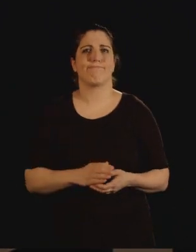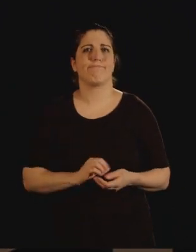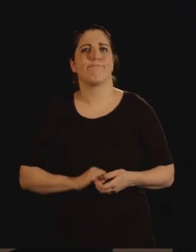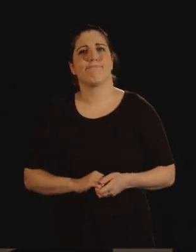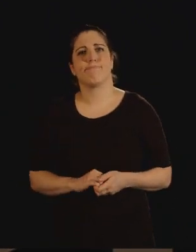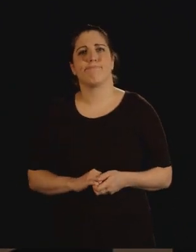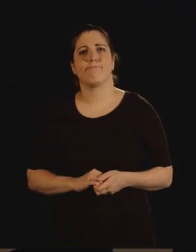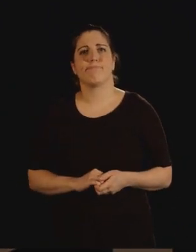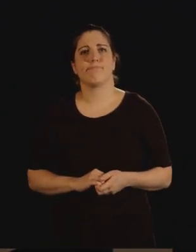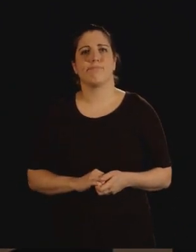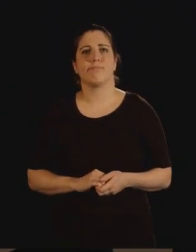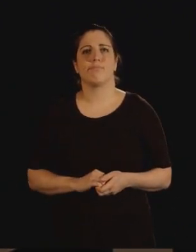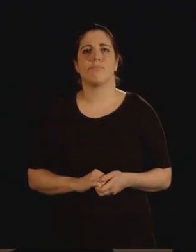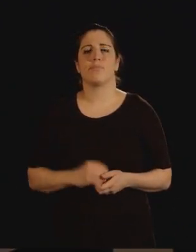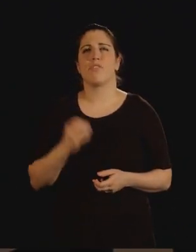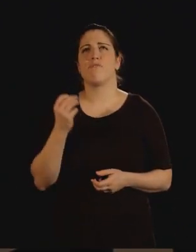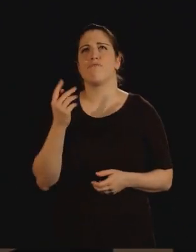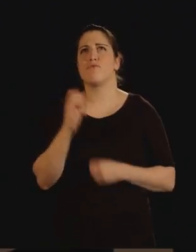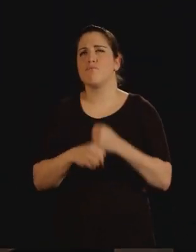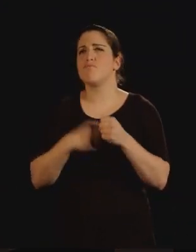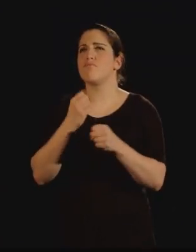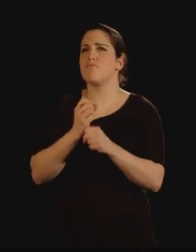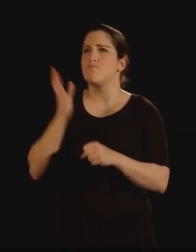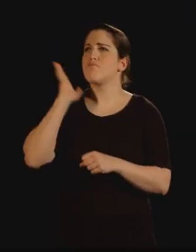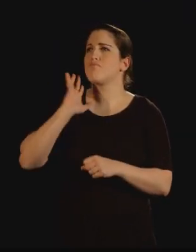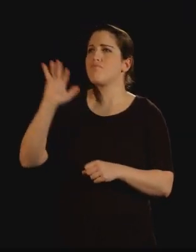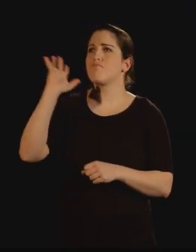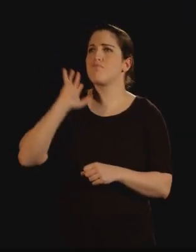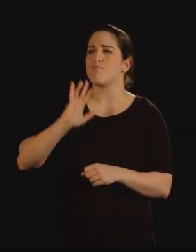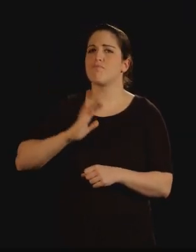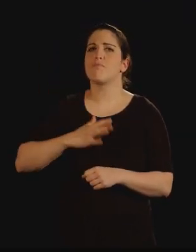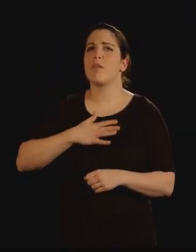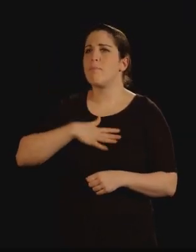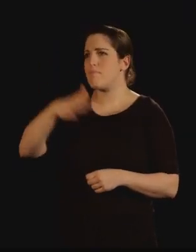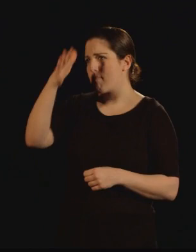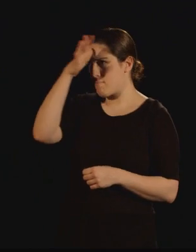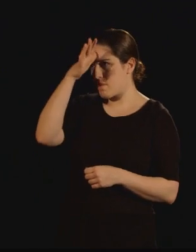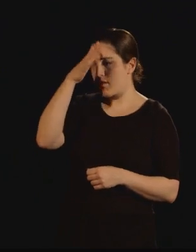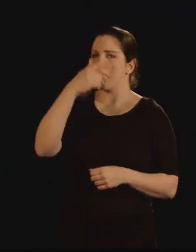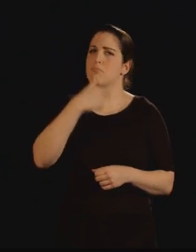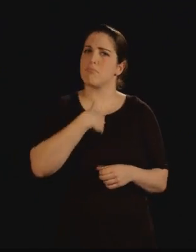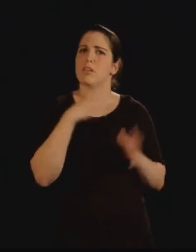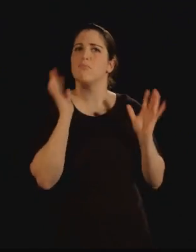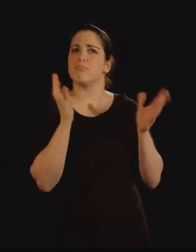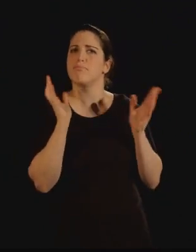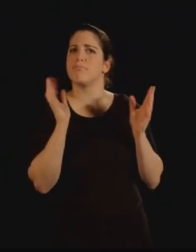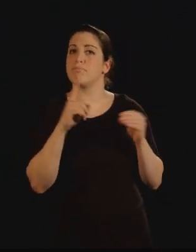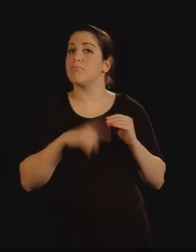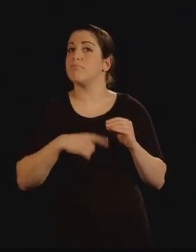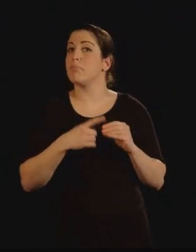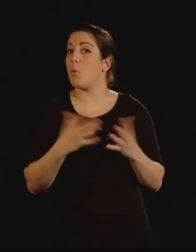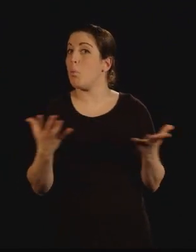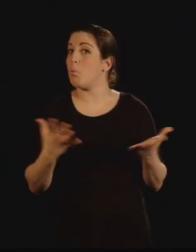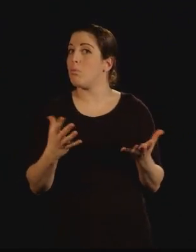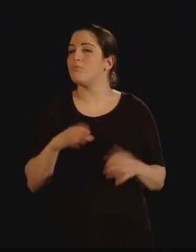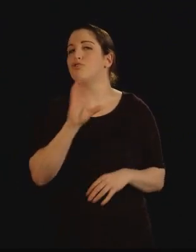A few years back, I was talking to my father about Chicago, his